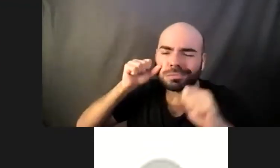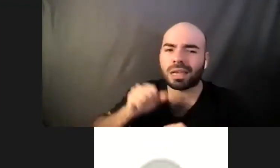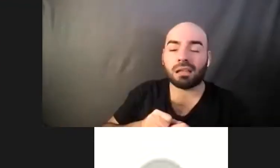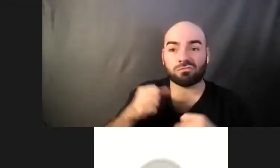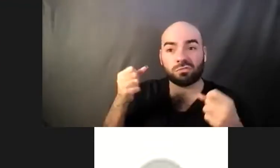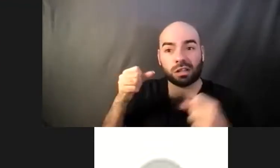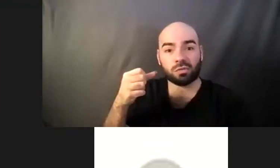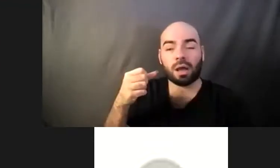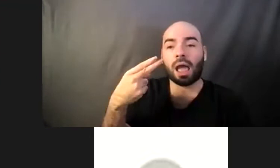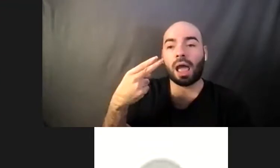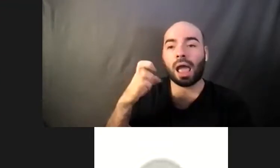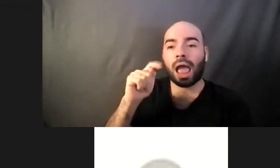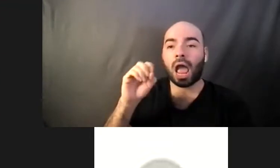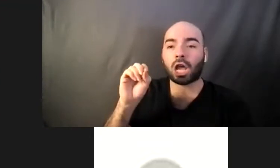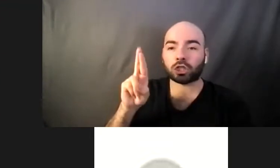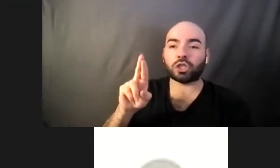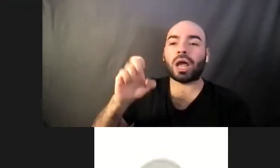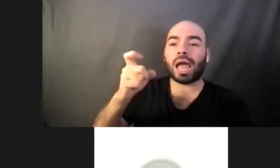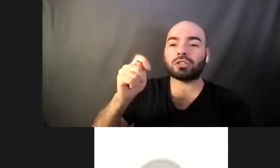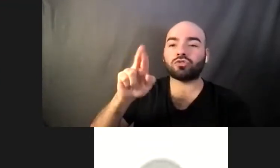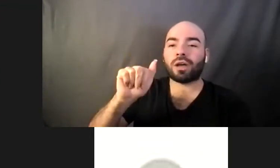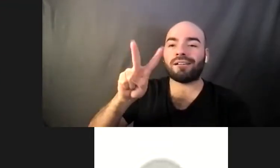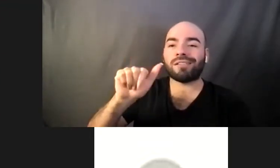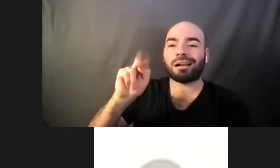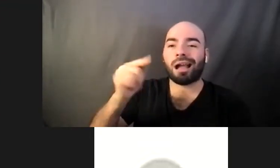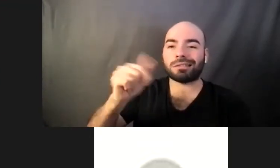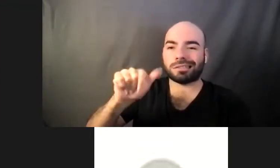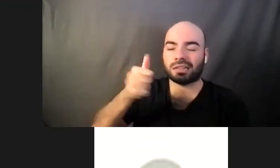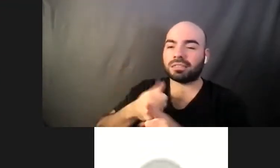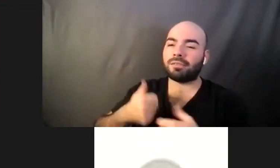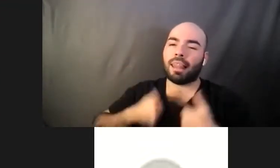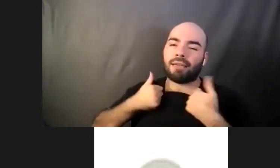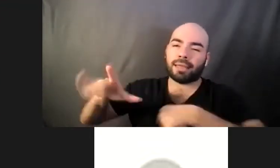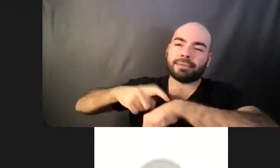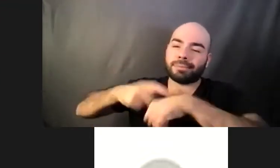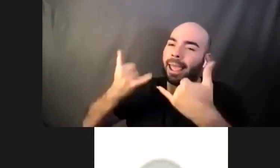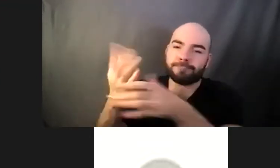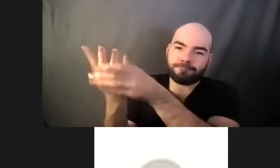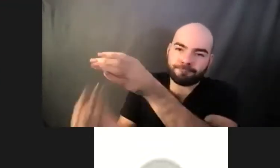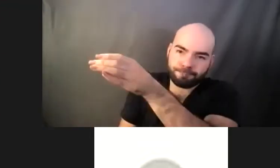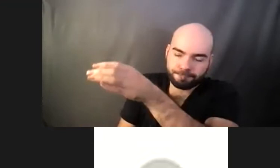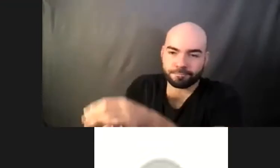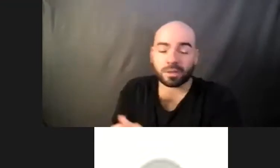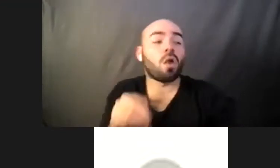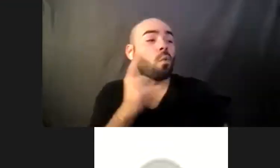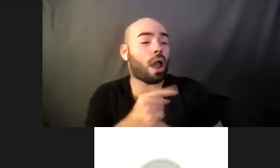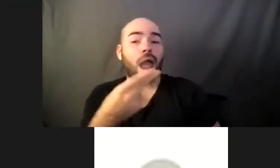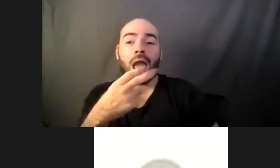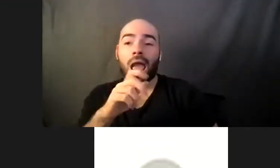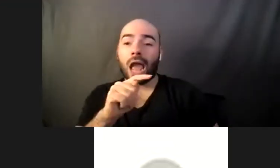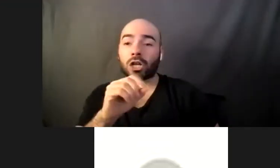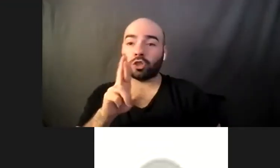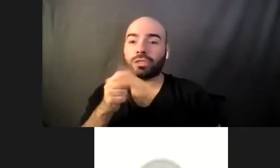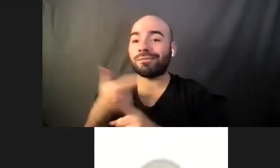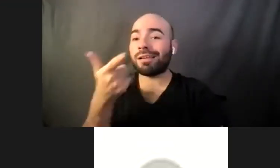was still alive, too. Hector Extravaganza. Oh, yeah. That's beautiful. And he's in the movie, and Hector is a gay grandfather